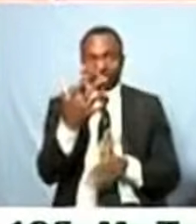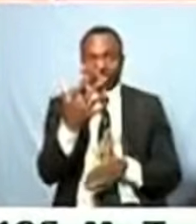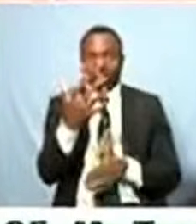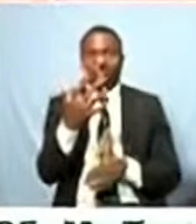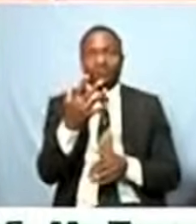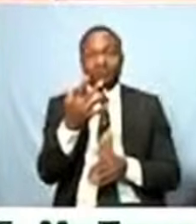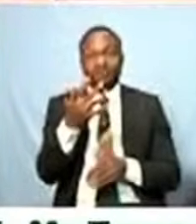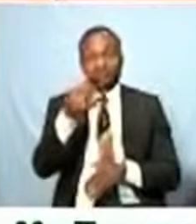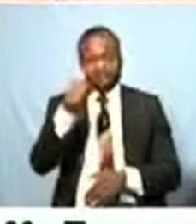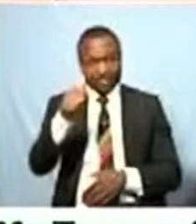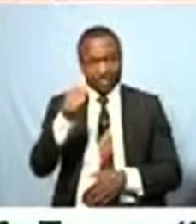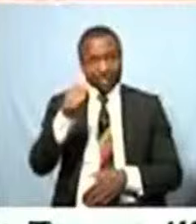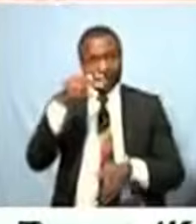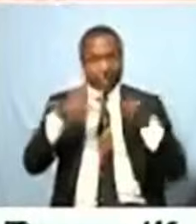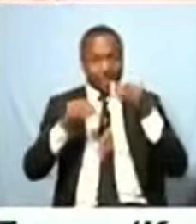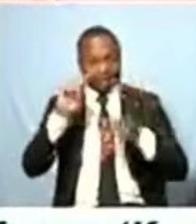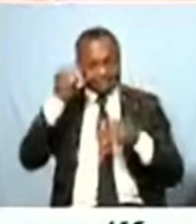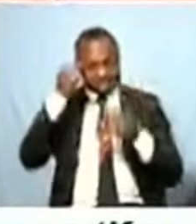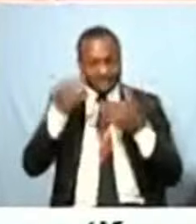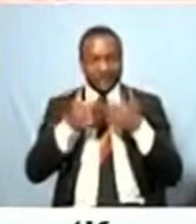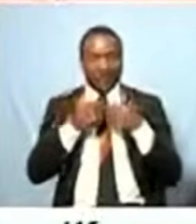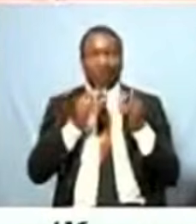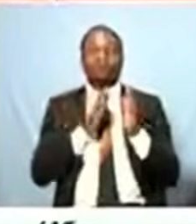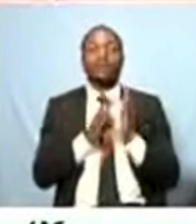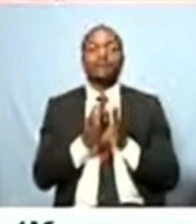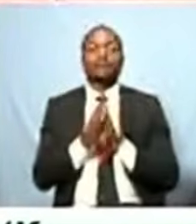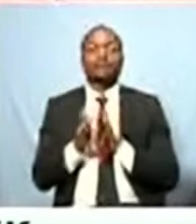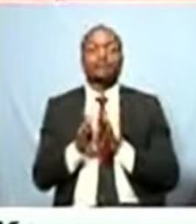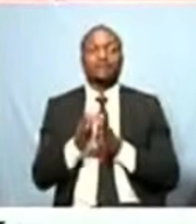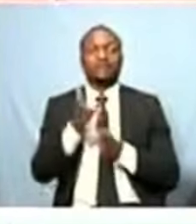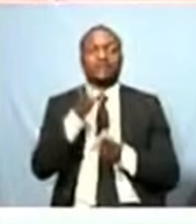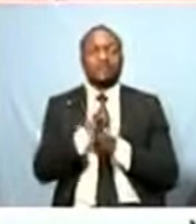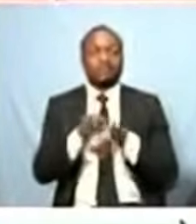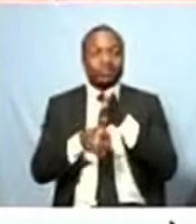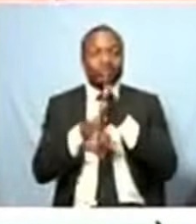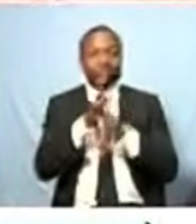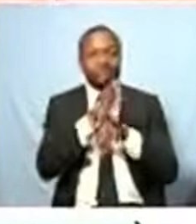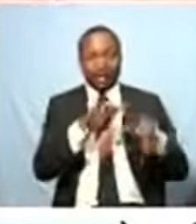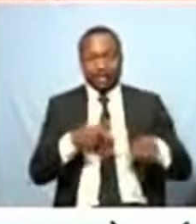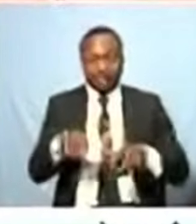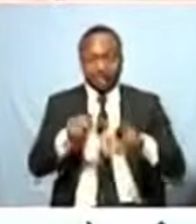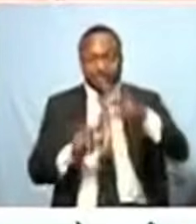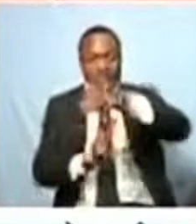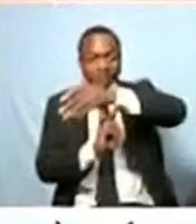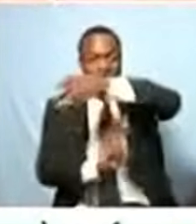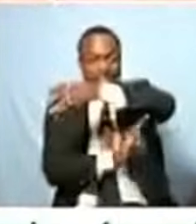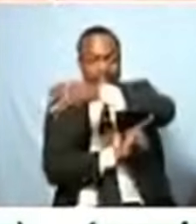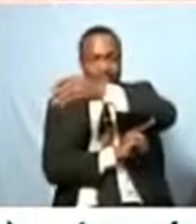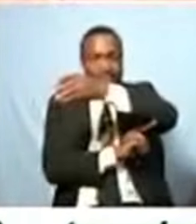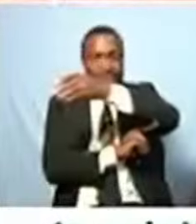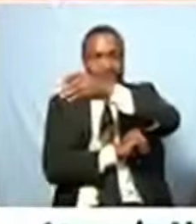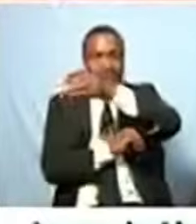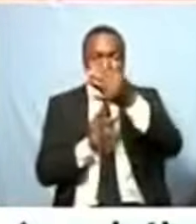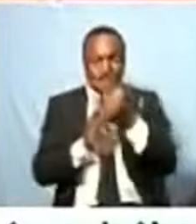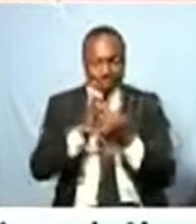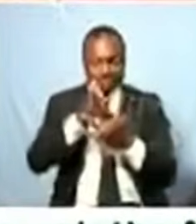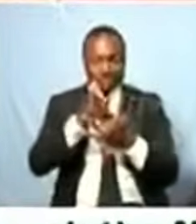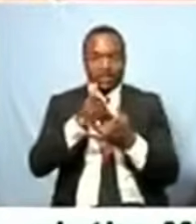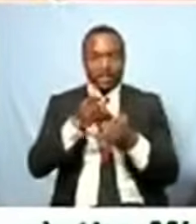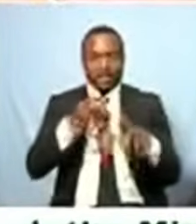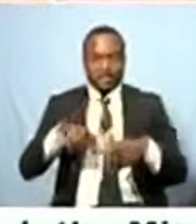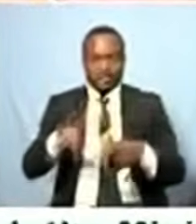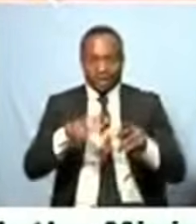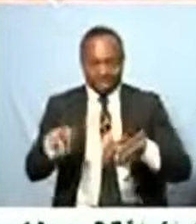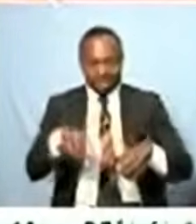A, whether the government has any plans to construct Kasenengwa Bridge across Kasenengwa River on